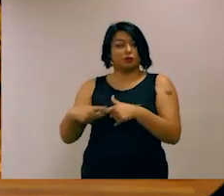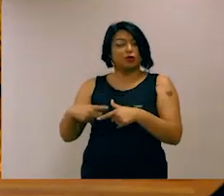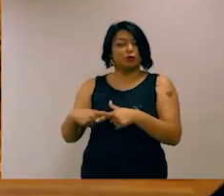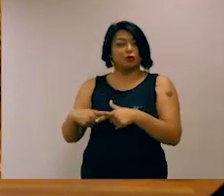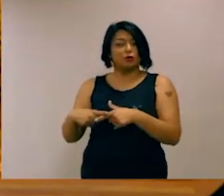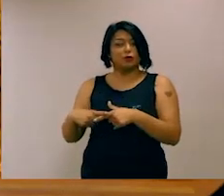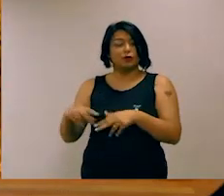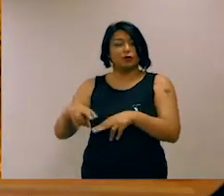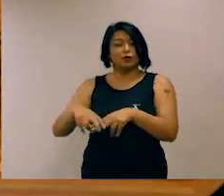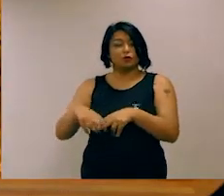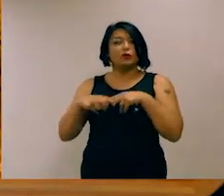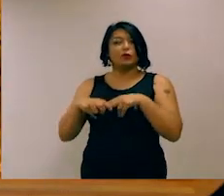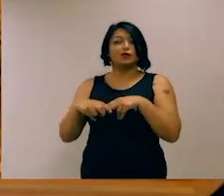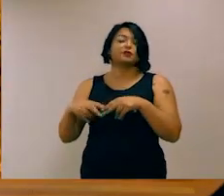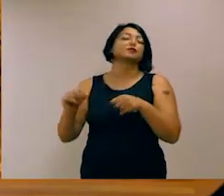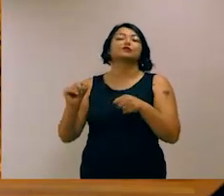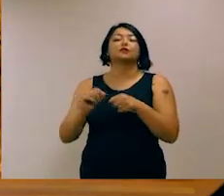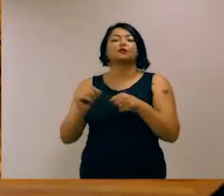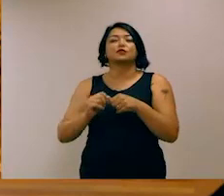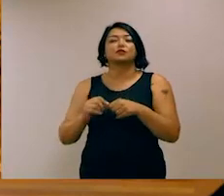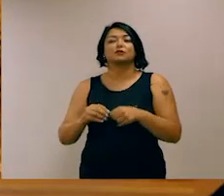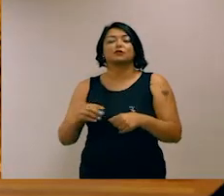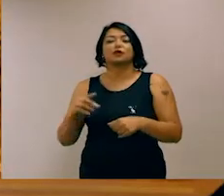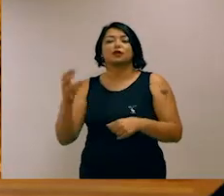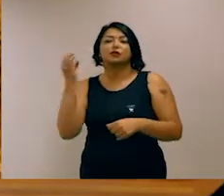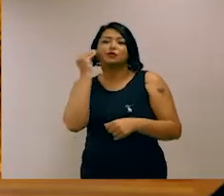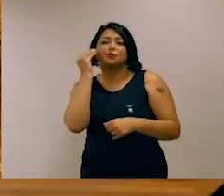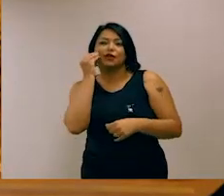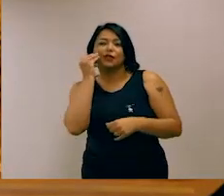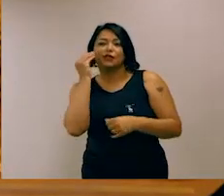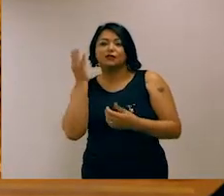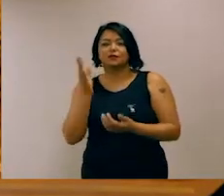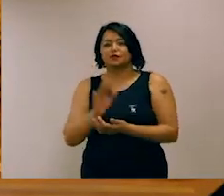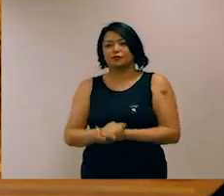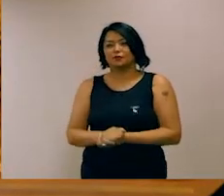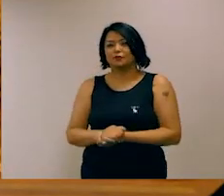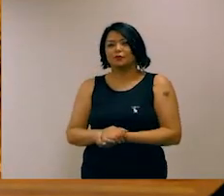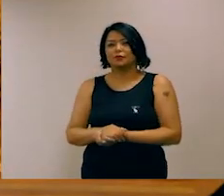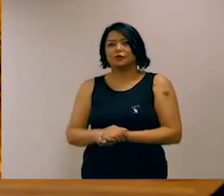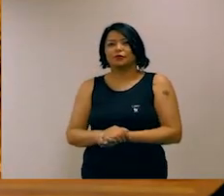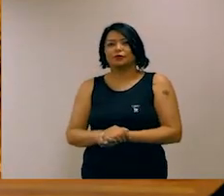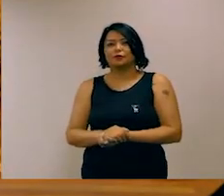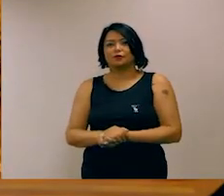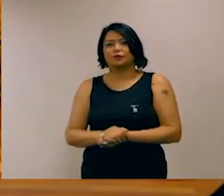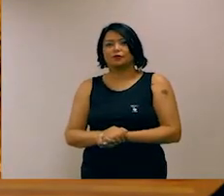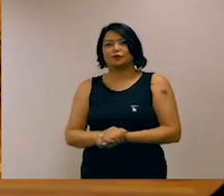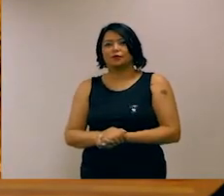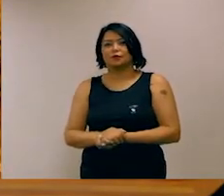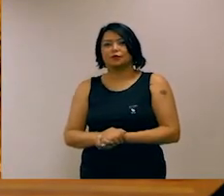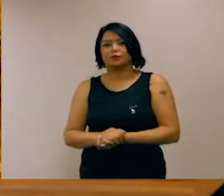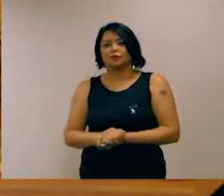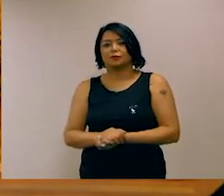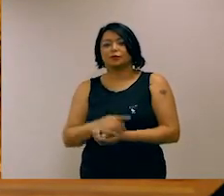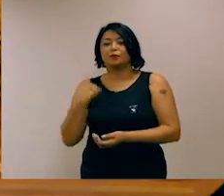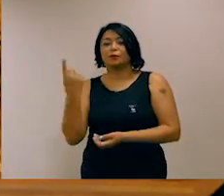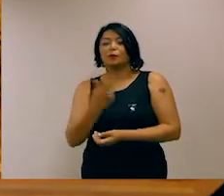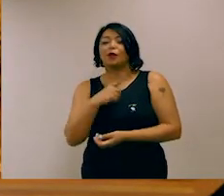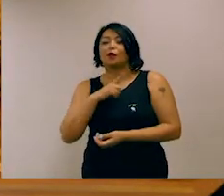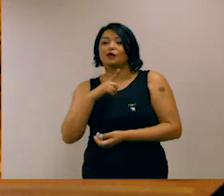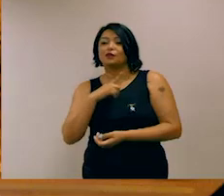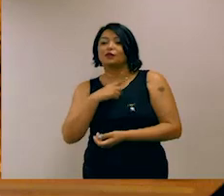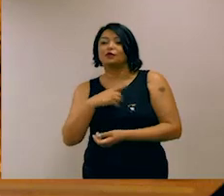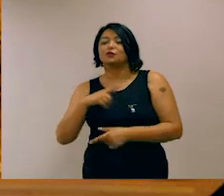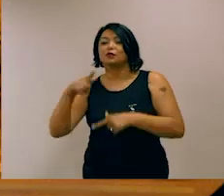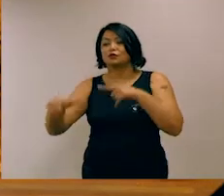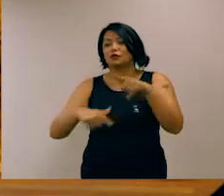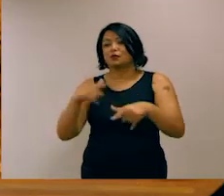that's part of what makes us different than other, say, a consulting company, if I can compare us to these kind